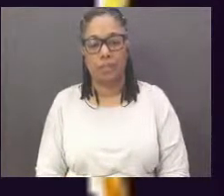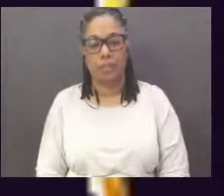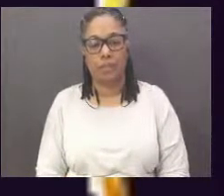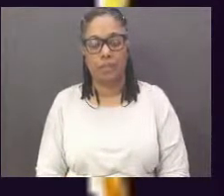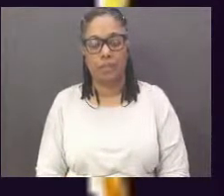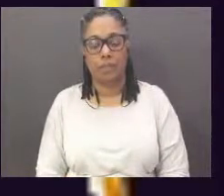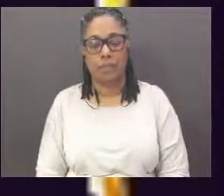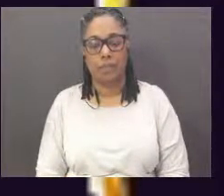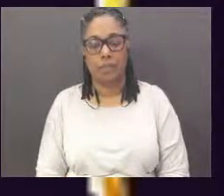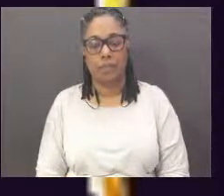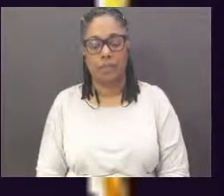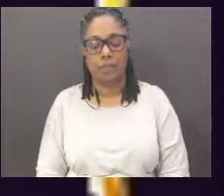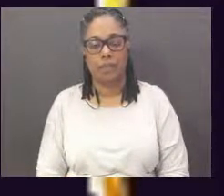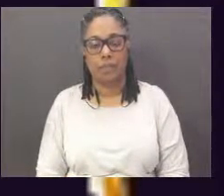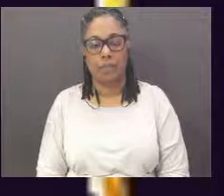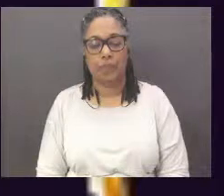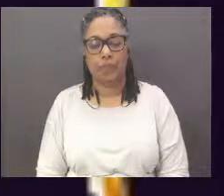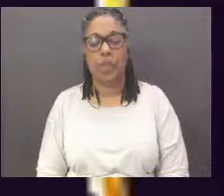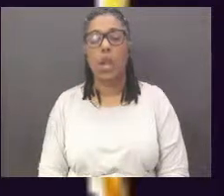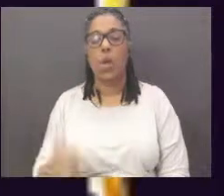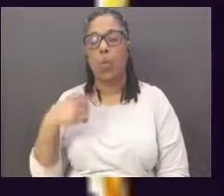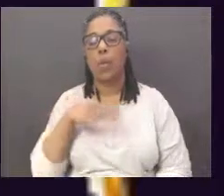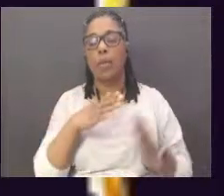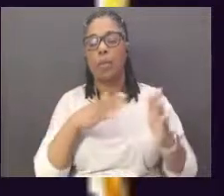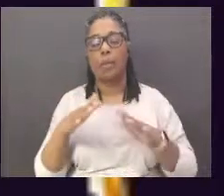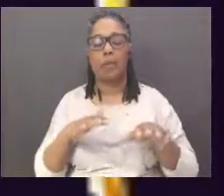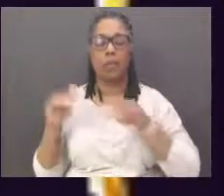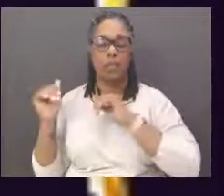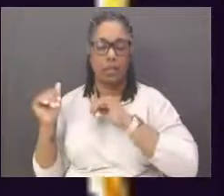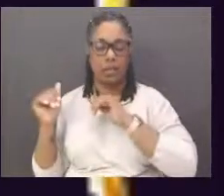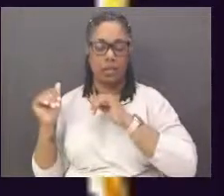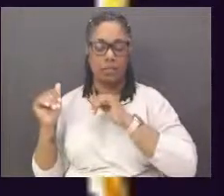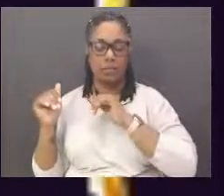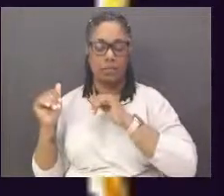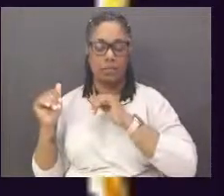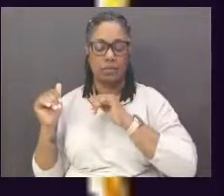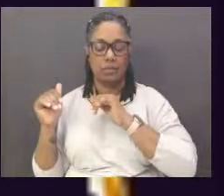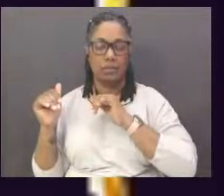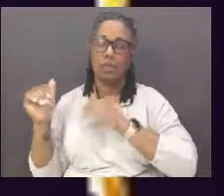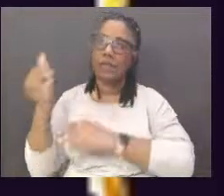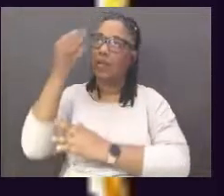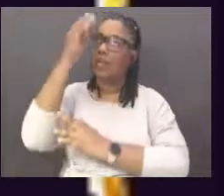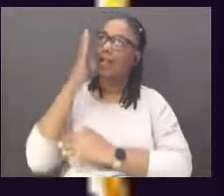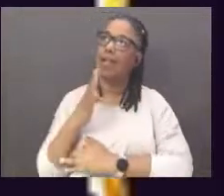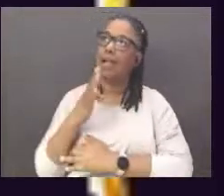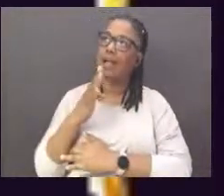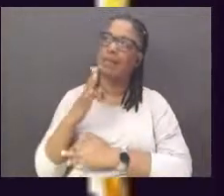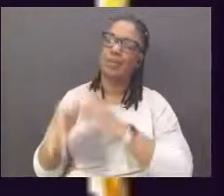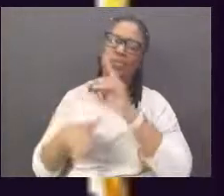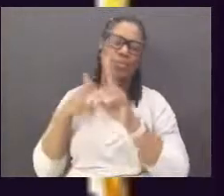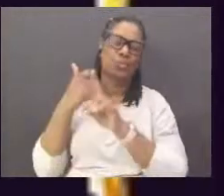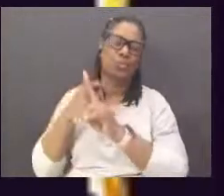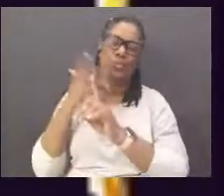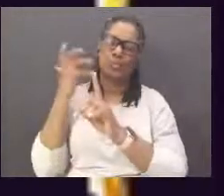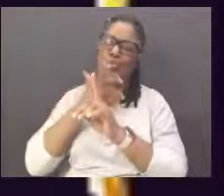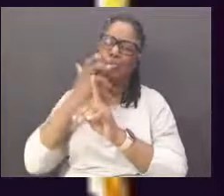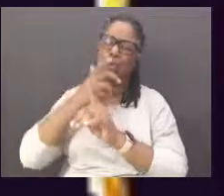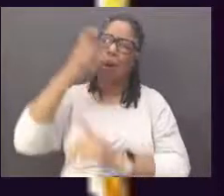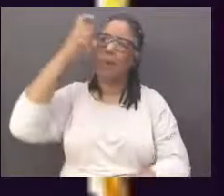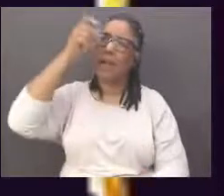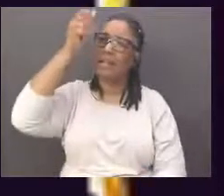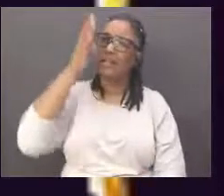Even as we prepare to go down from this place, God, great and wise God, we thank